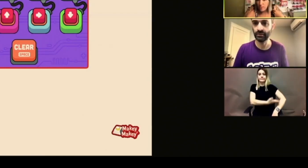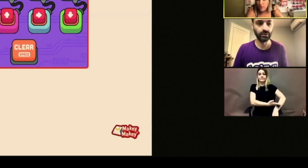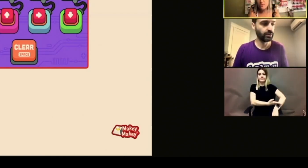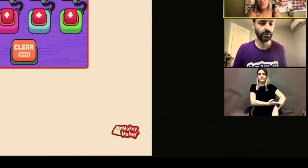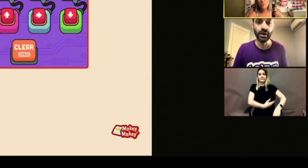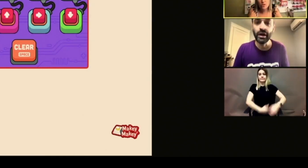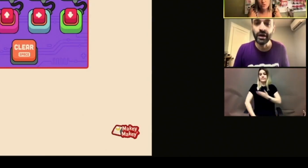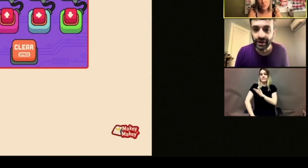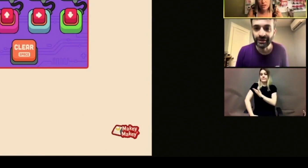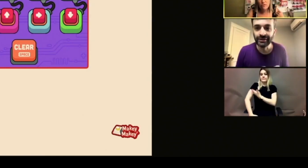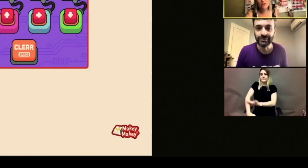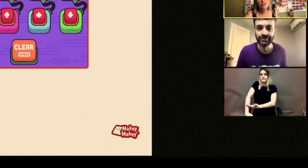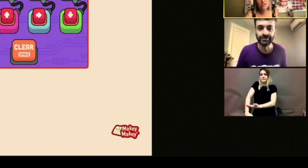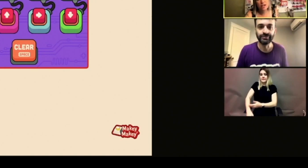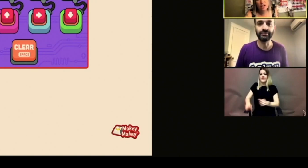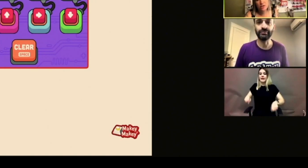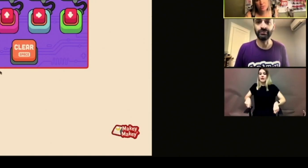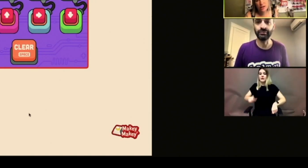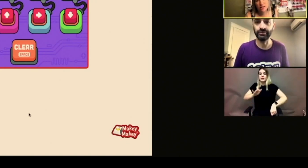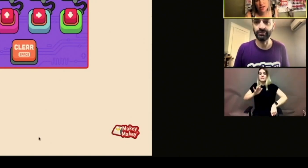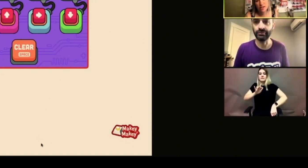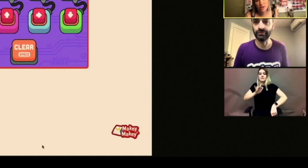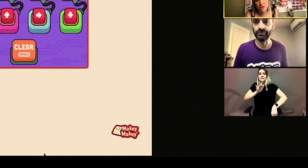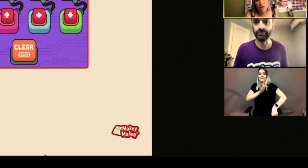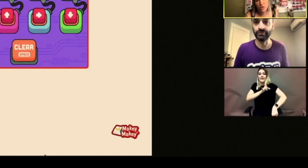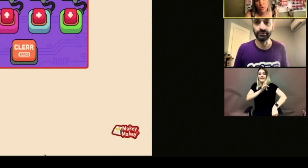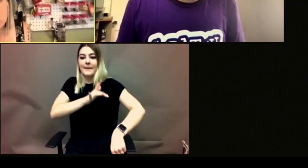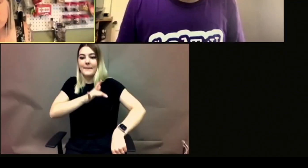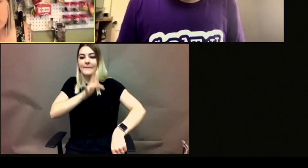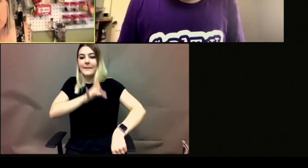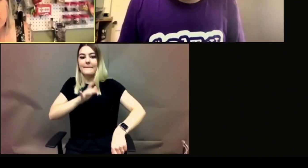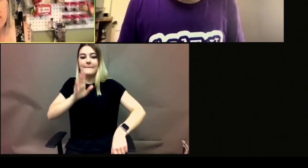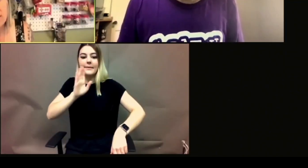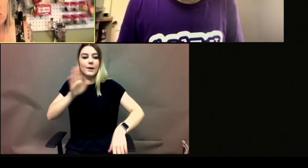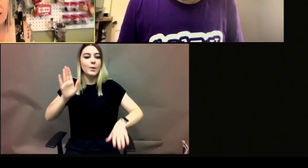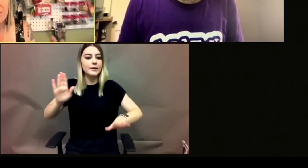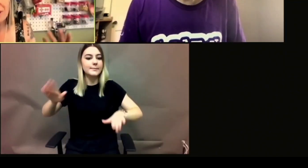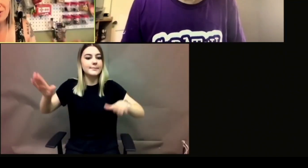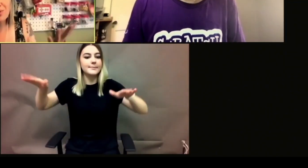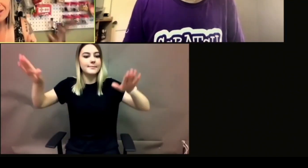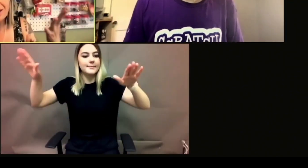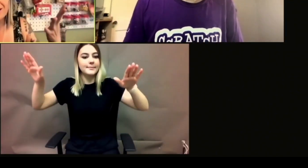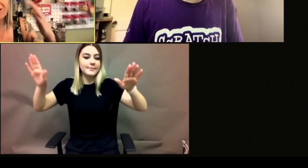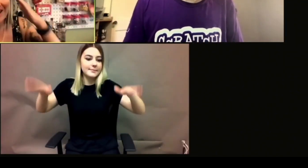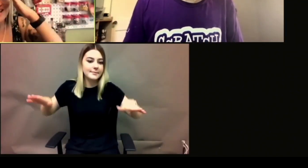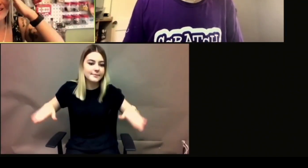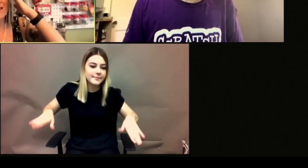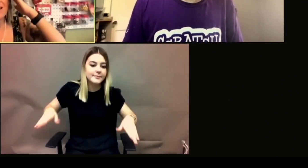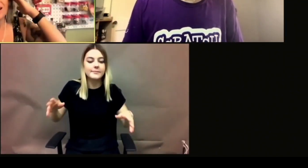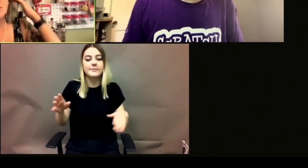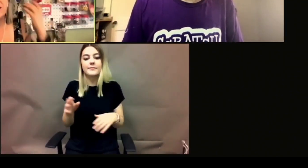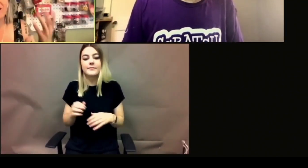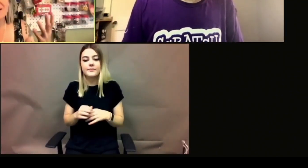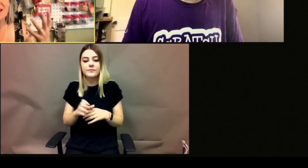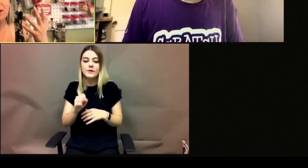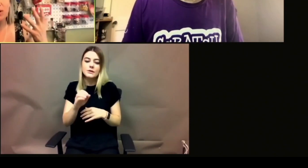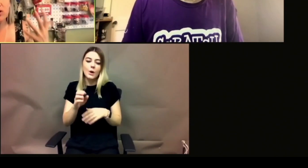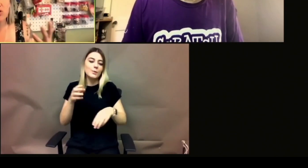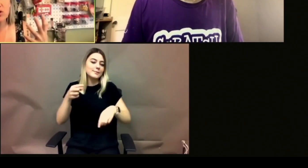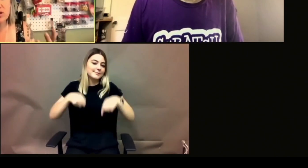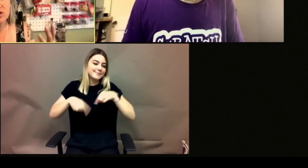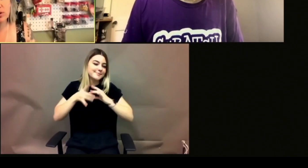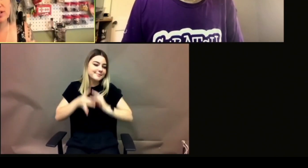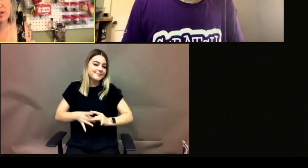boop, boop, boop. So what's really fun, and this kind of goes back to that question that you had, why are we doing this? And it's because